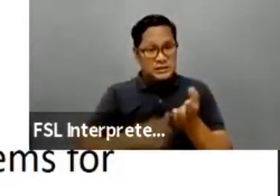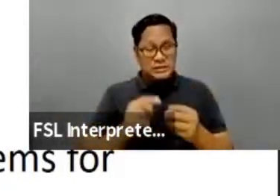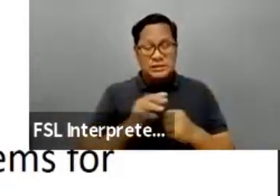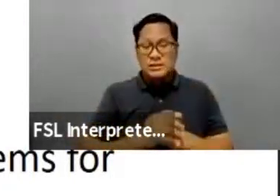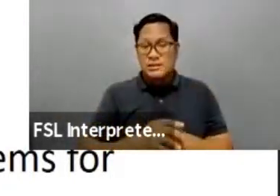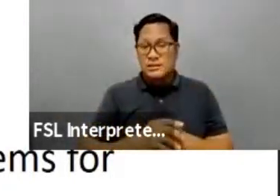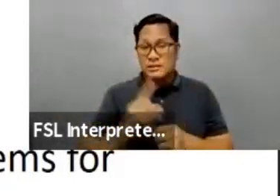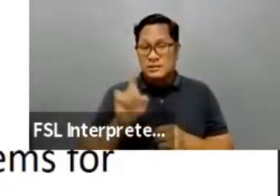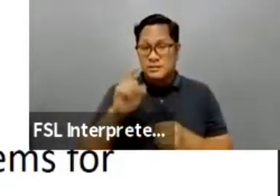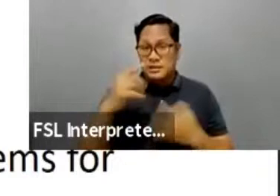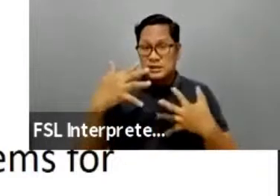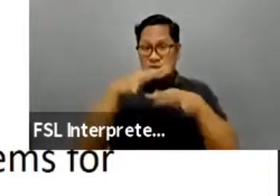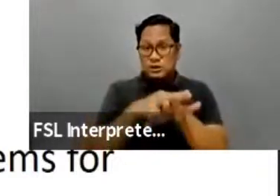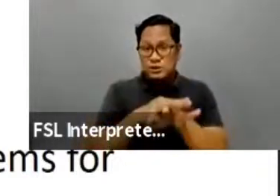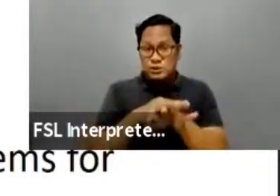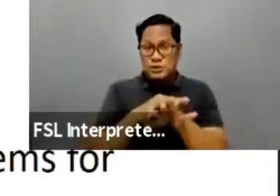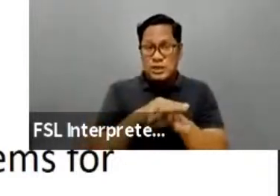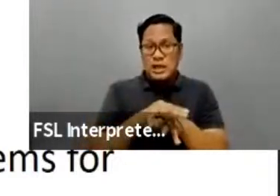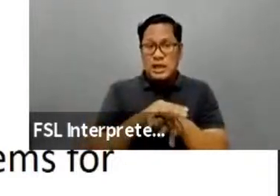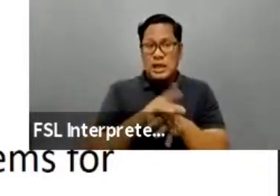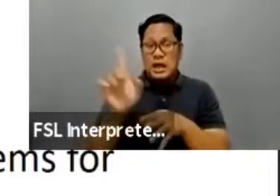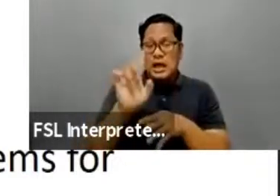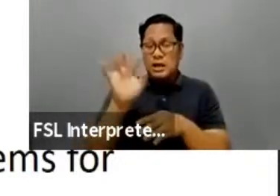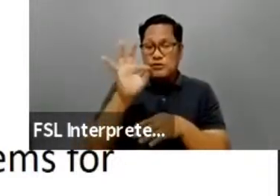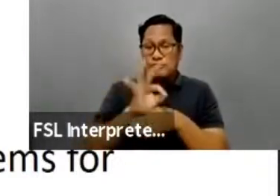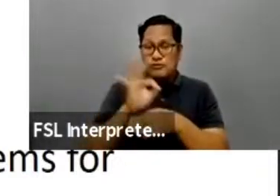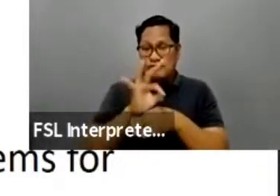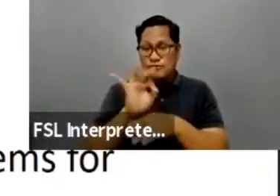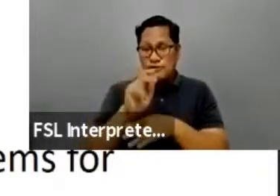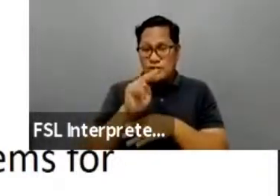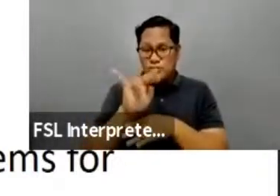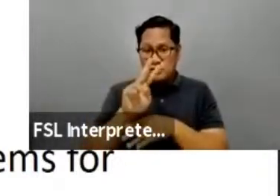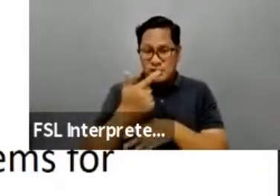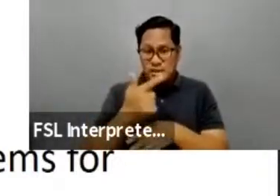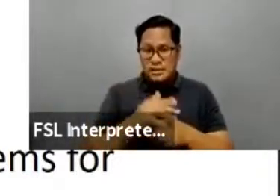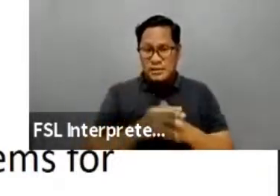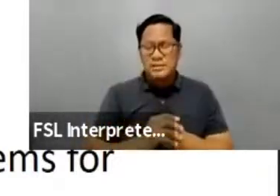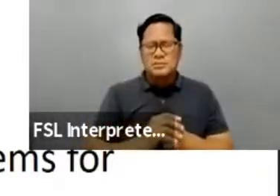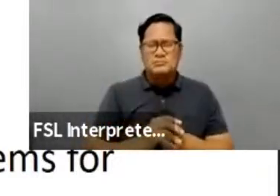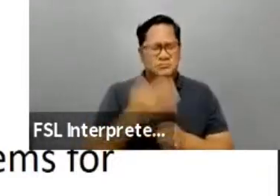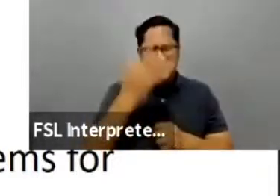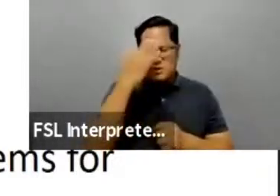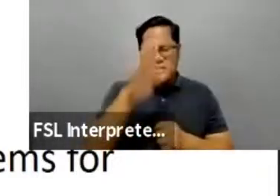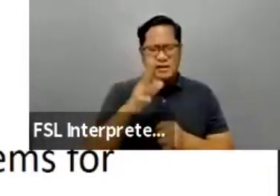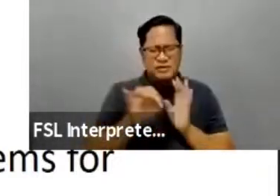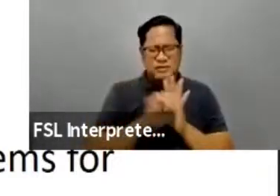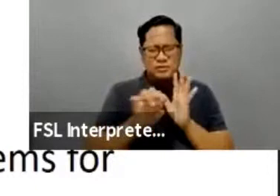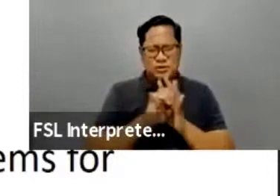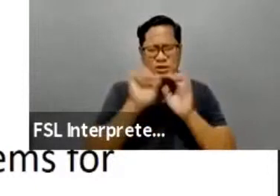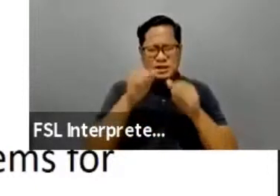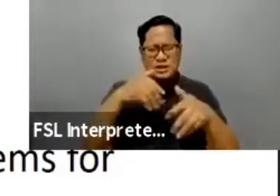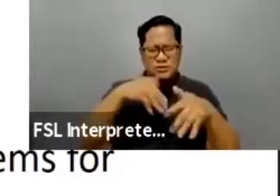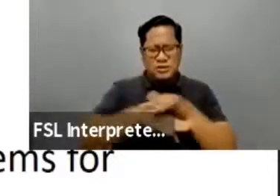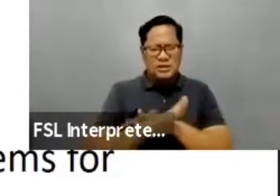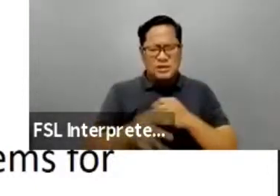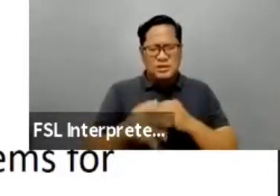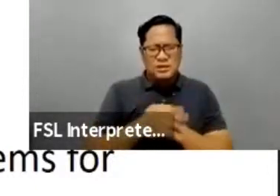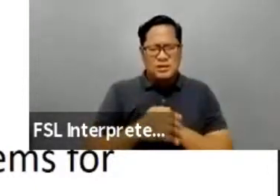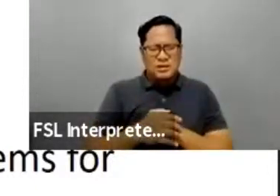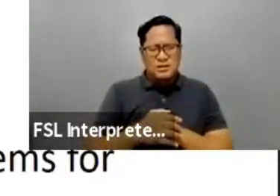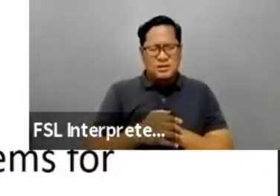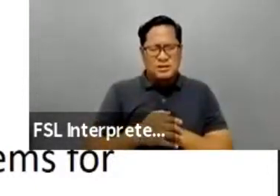of integrating functionally provincial and municipal health systems. I don't know if we can go back and I don't think